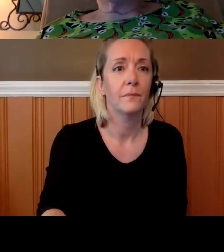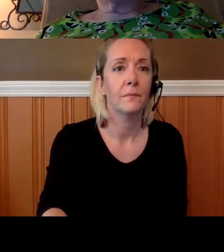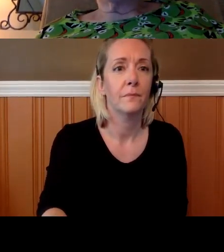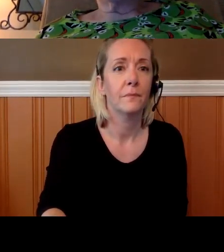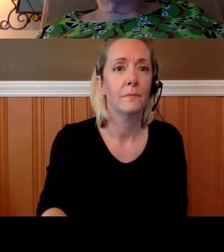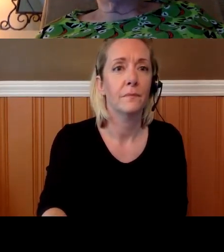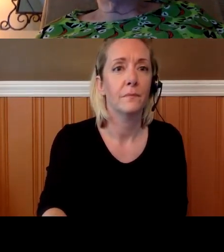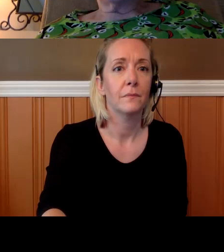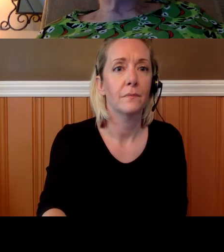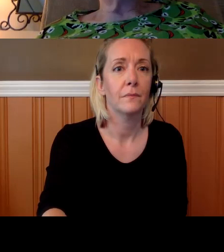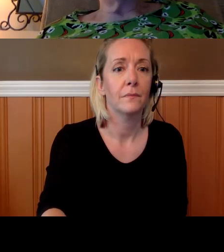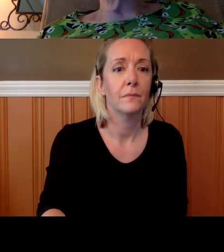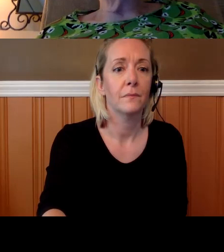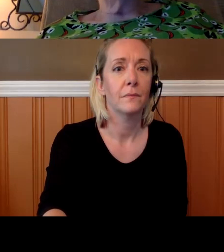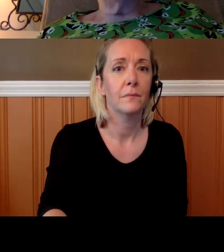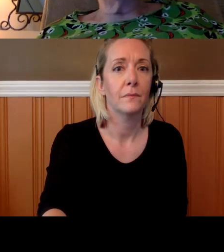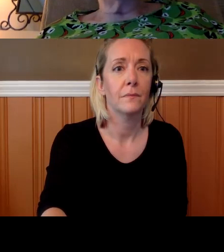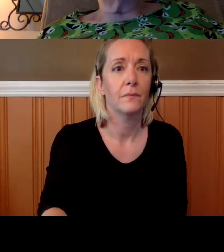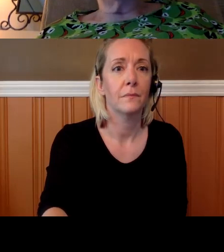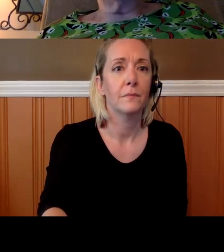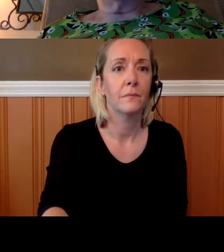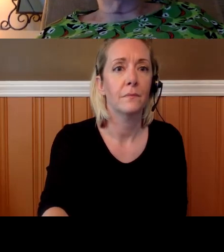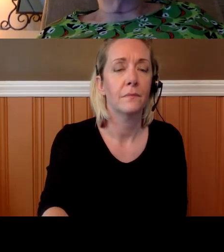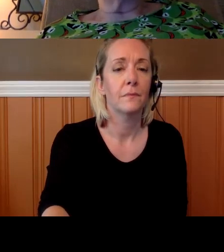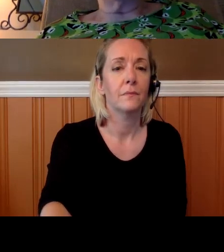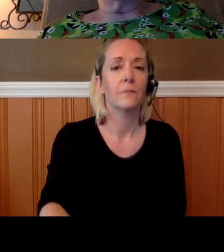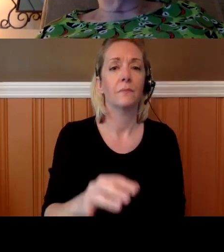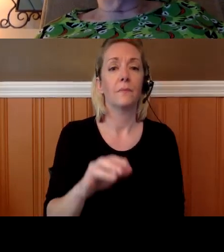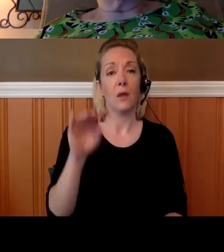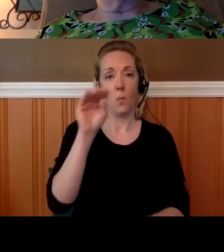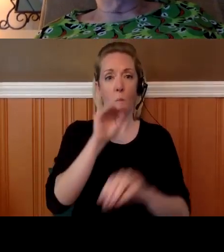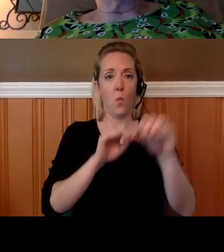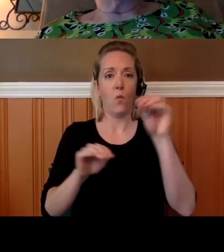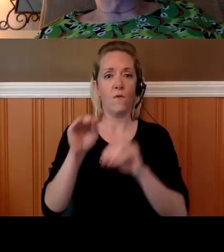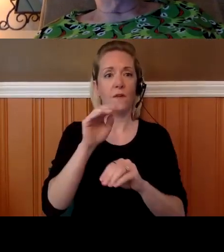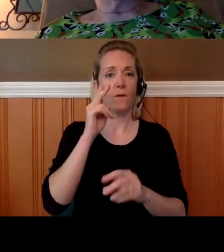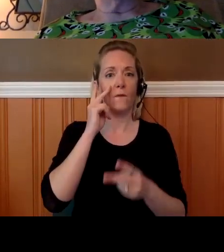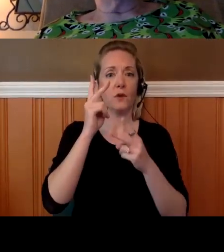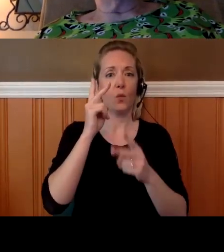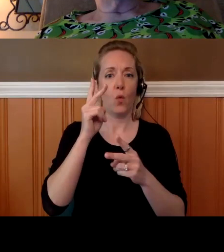find the drink? And she's actually moving that to get his visual attention.